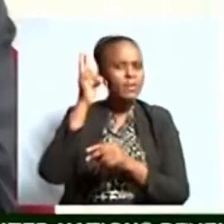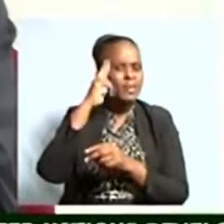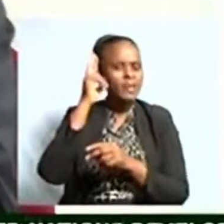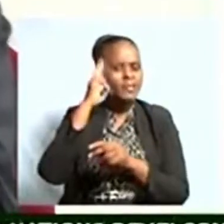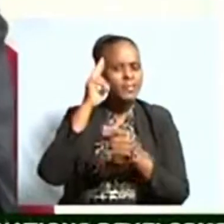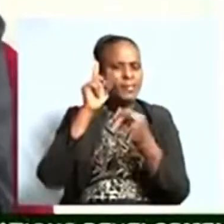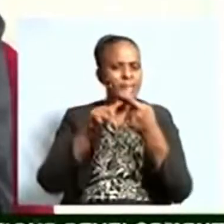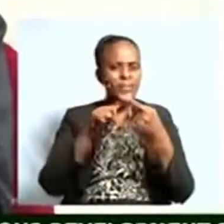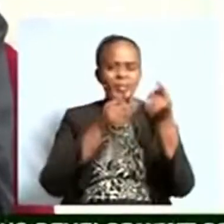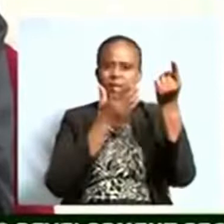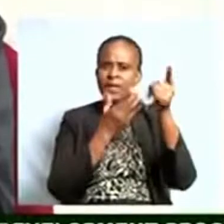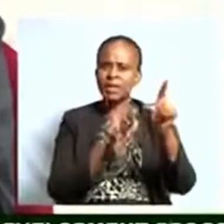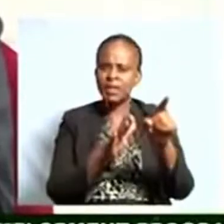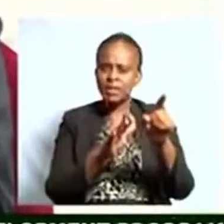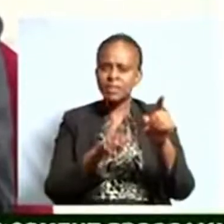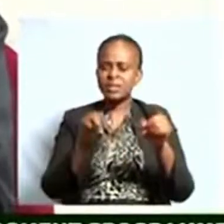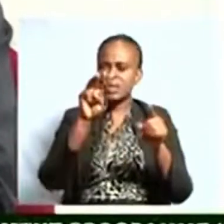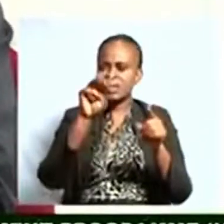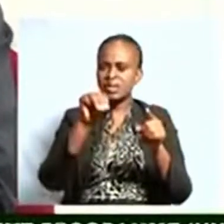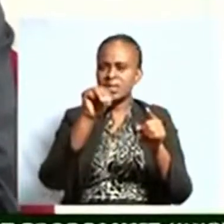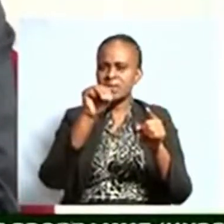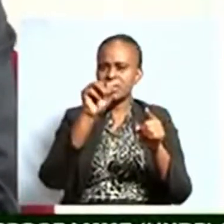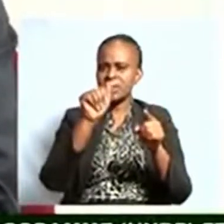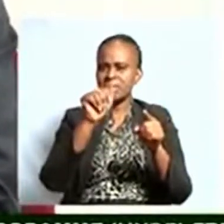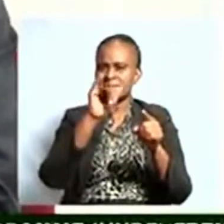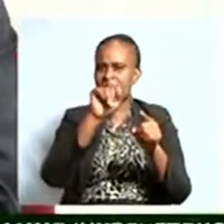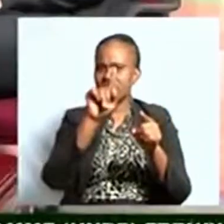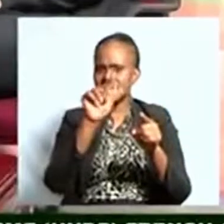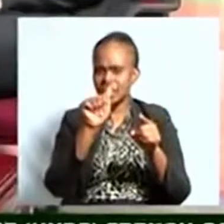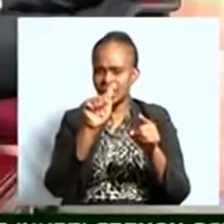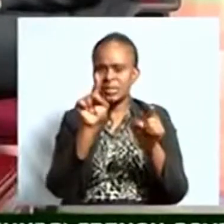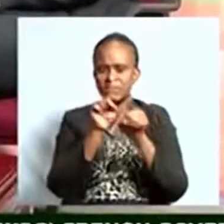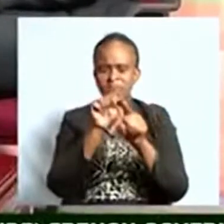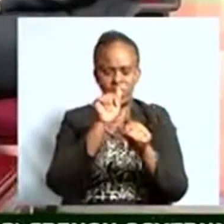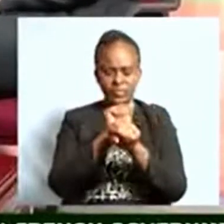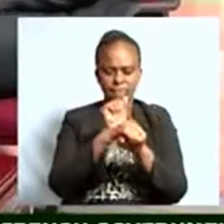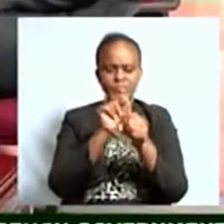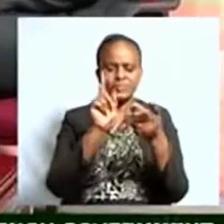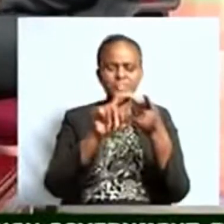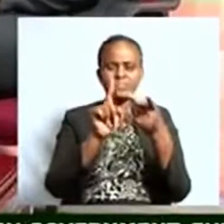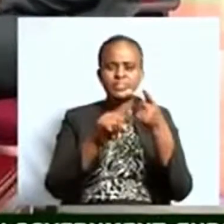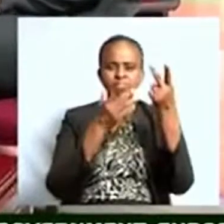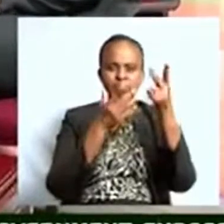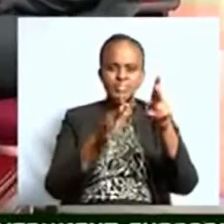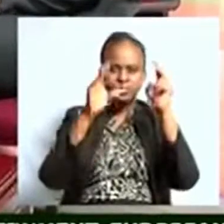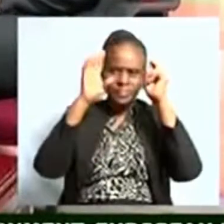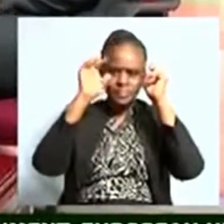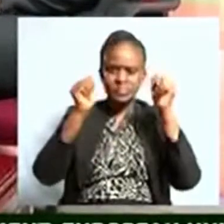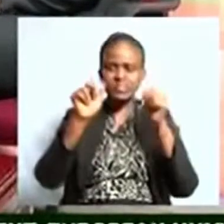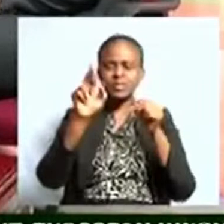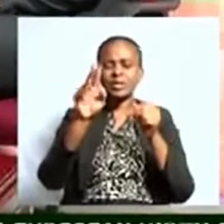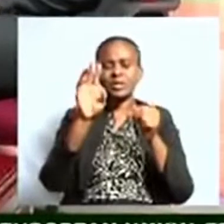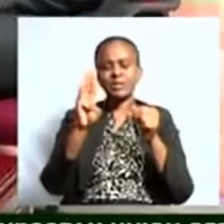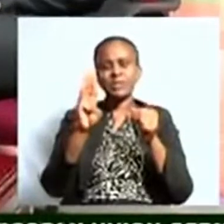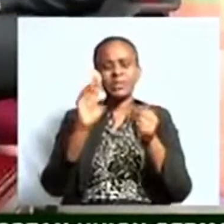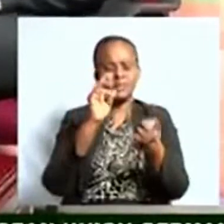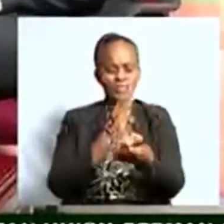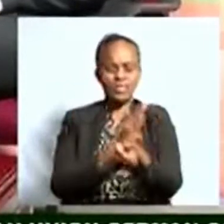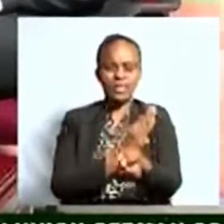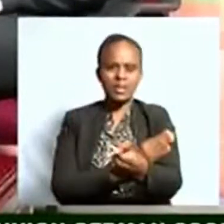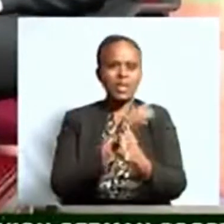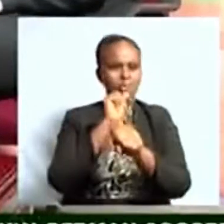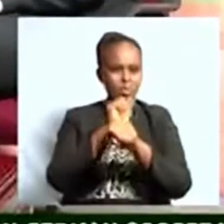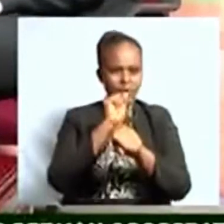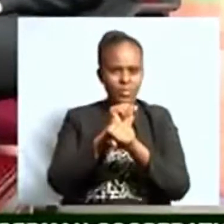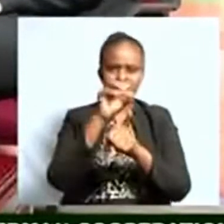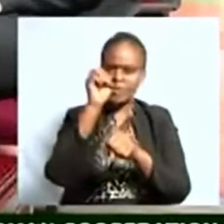the late Mainza Chona, Yes. served the people of Munali. We also had the late President Rupia Bwezani Banda, served the